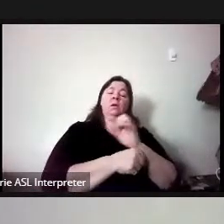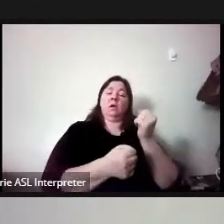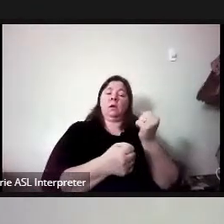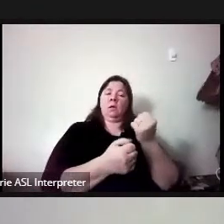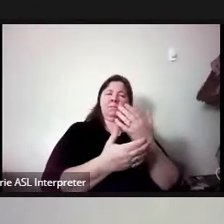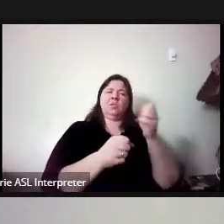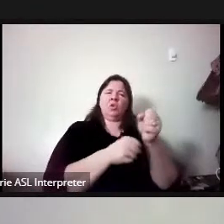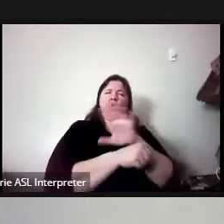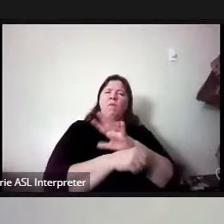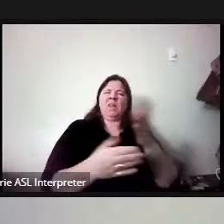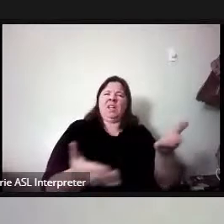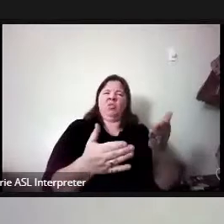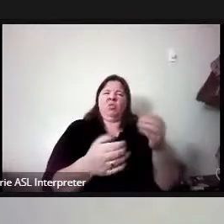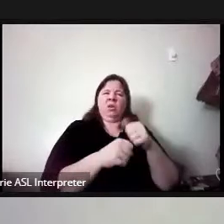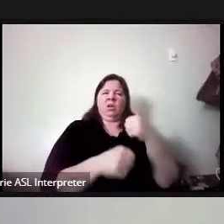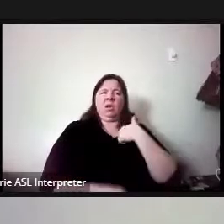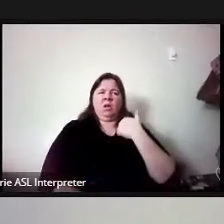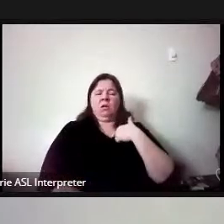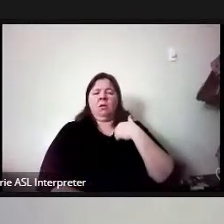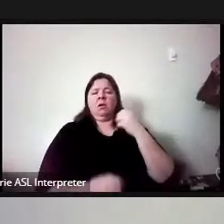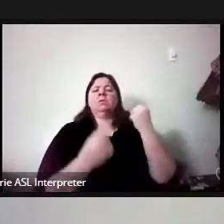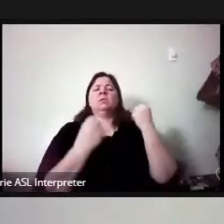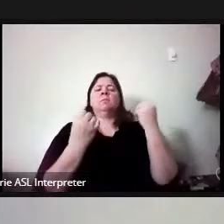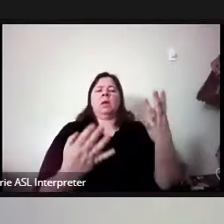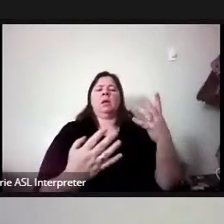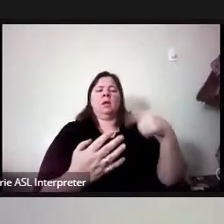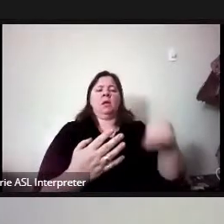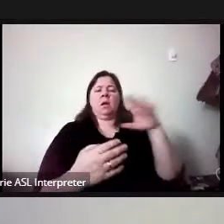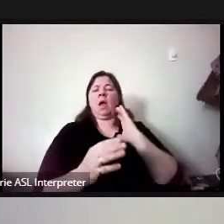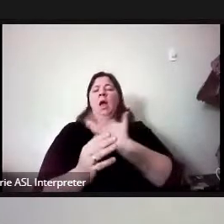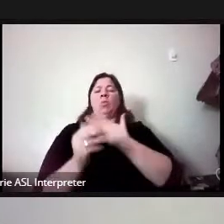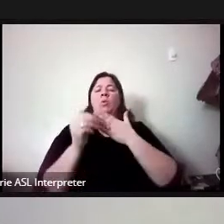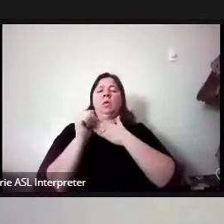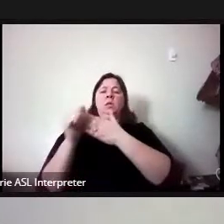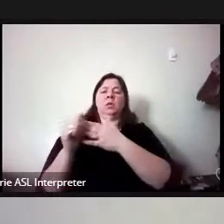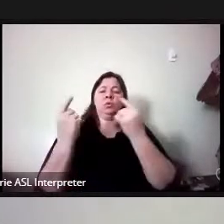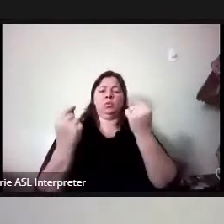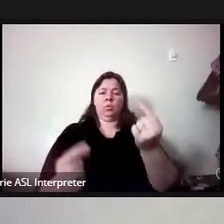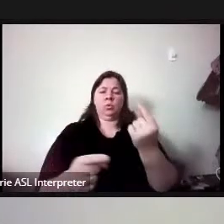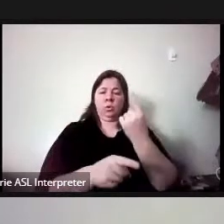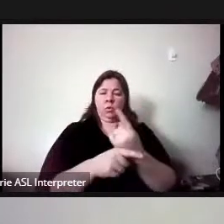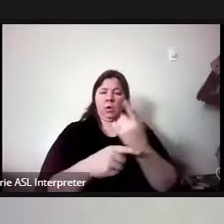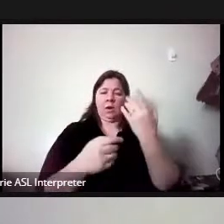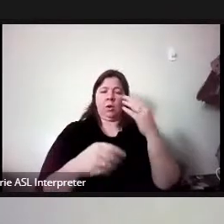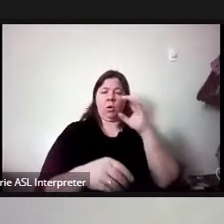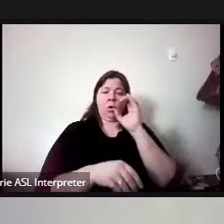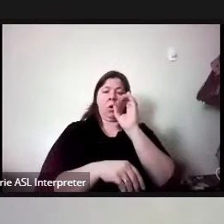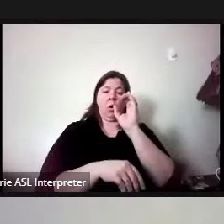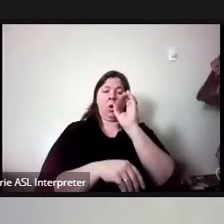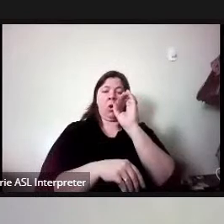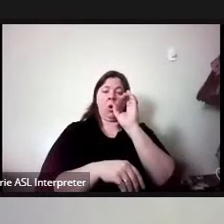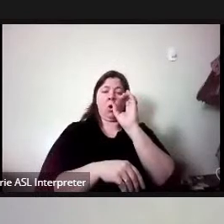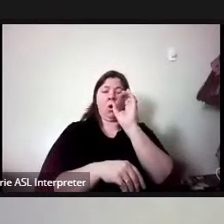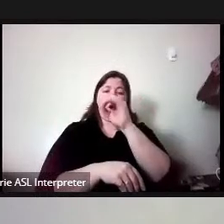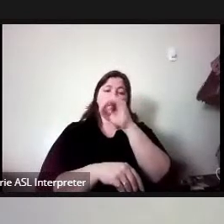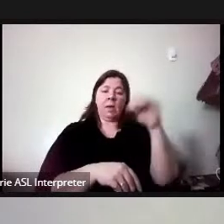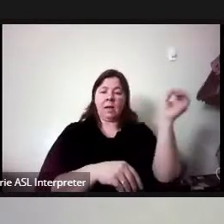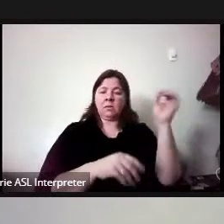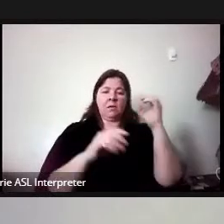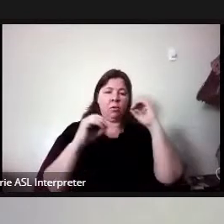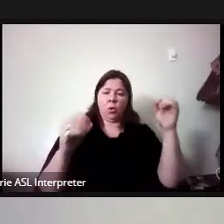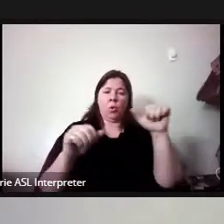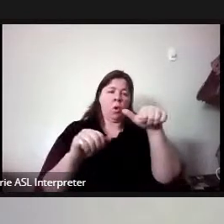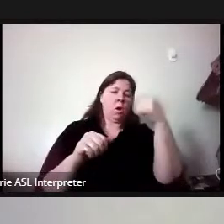and because so many of our leaders, they are only doing right now Onpass. They have no